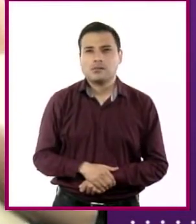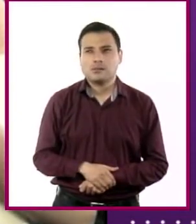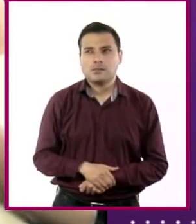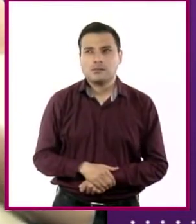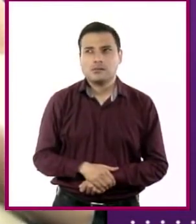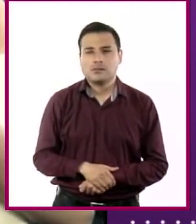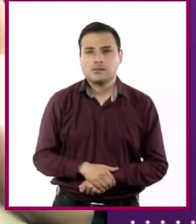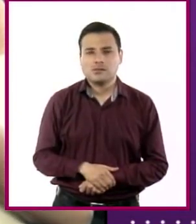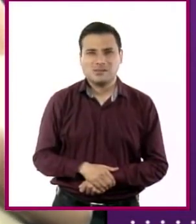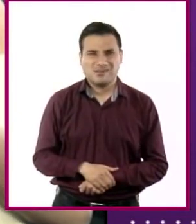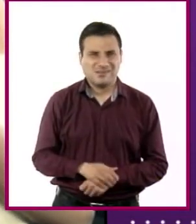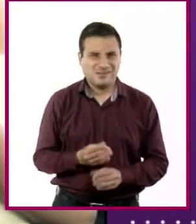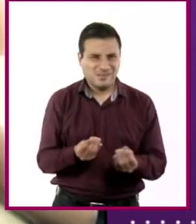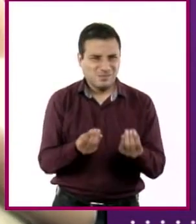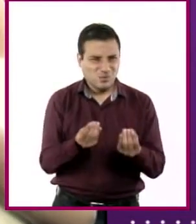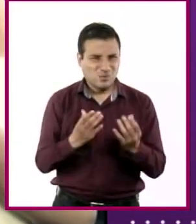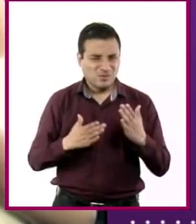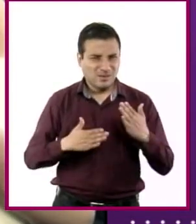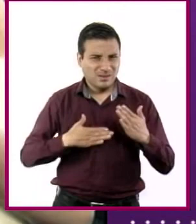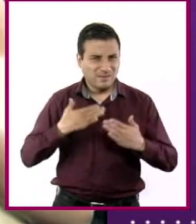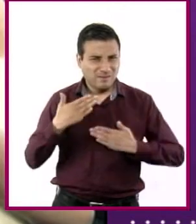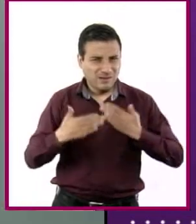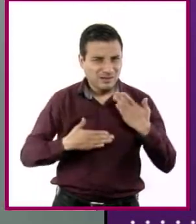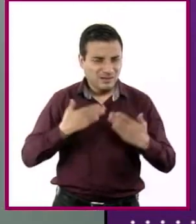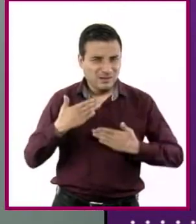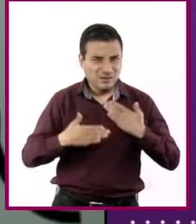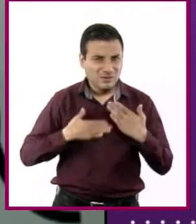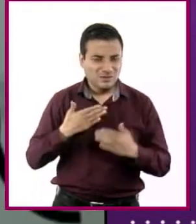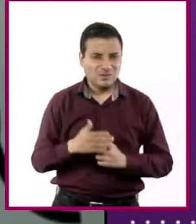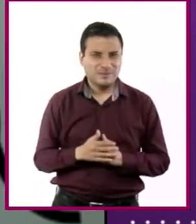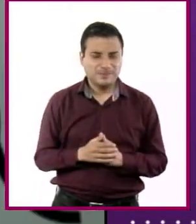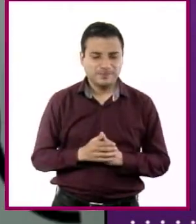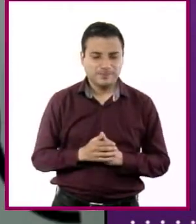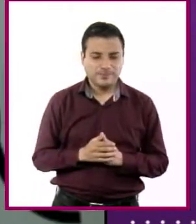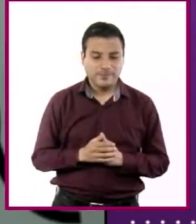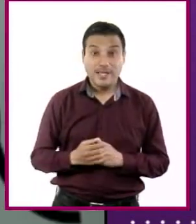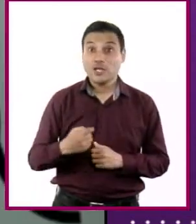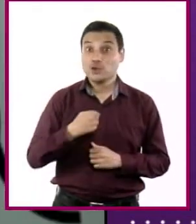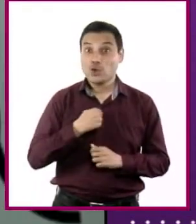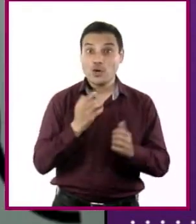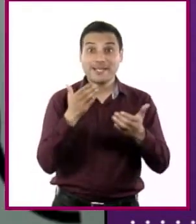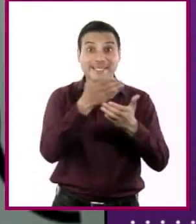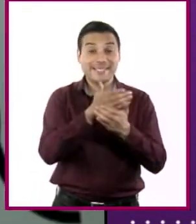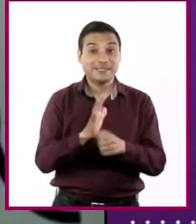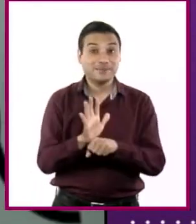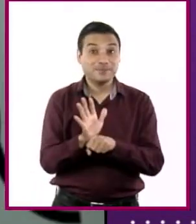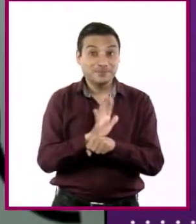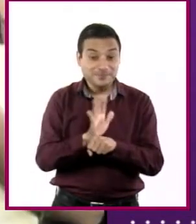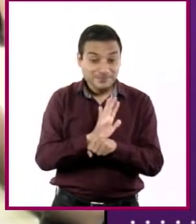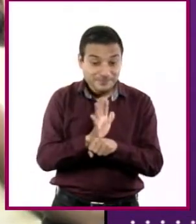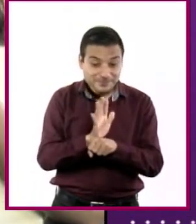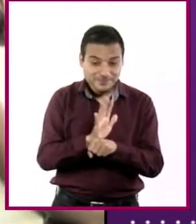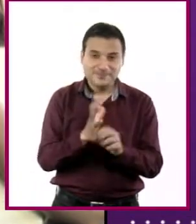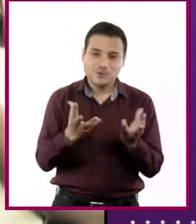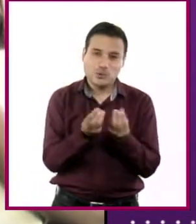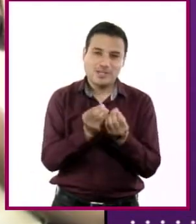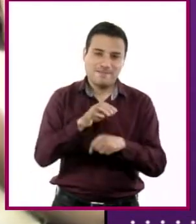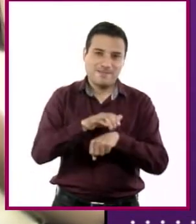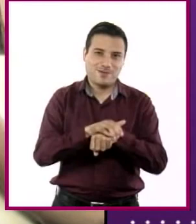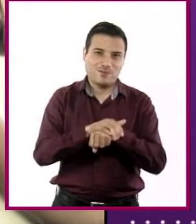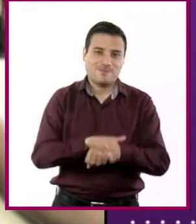much fun. Yes. And I'm going to the movies with some friends.